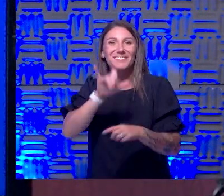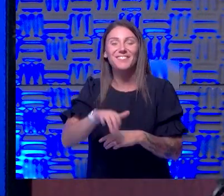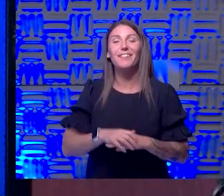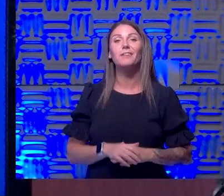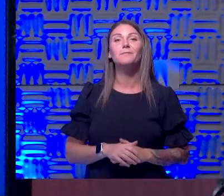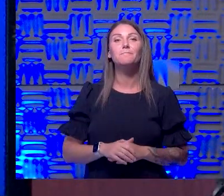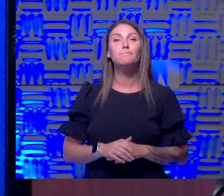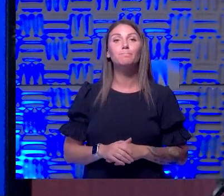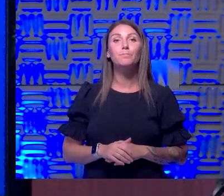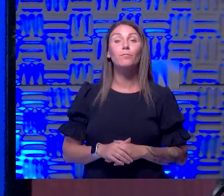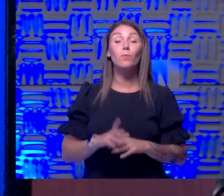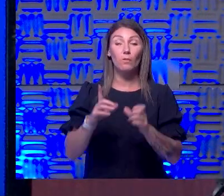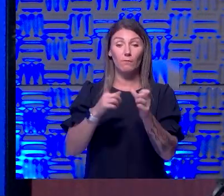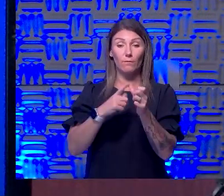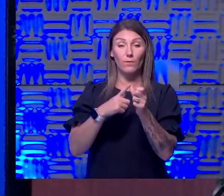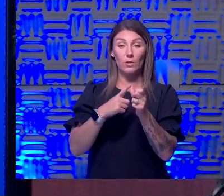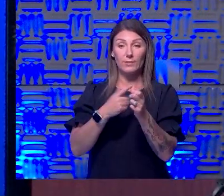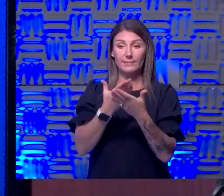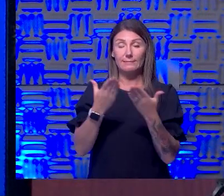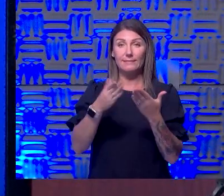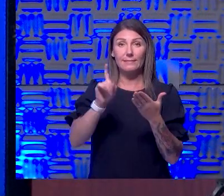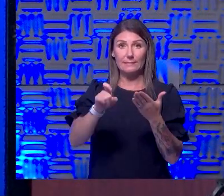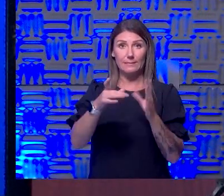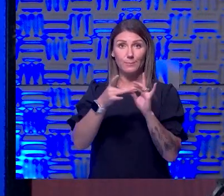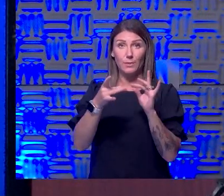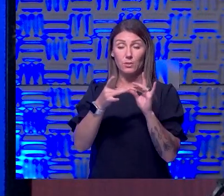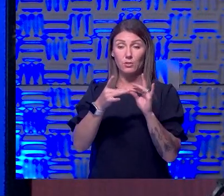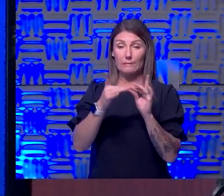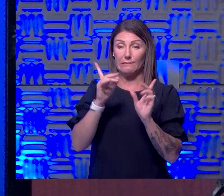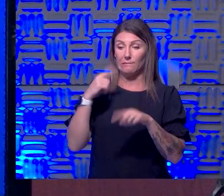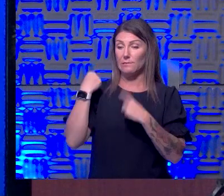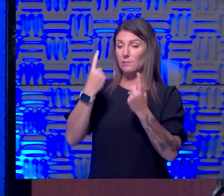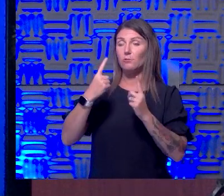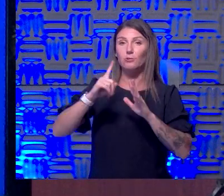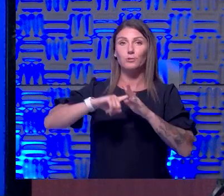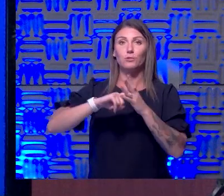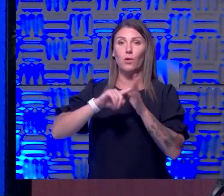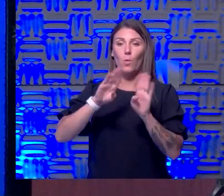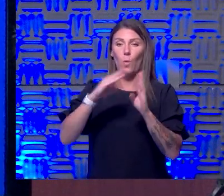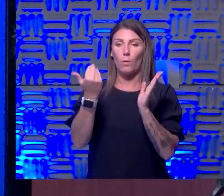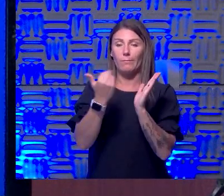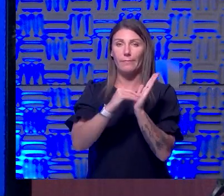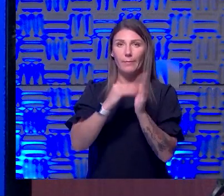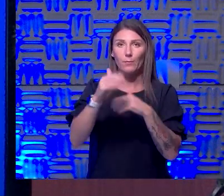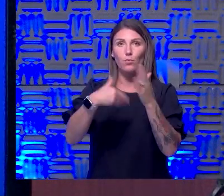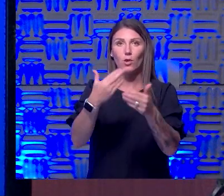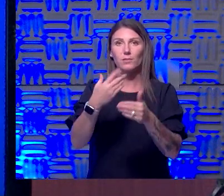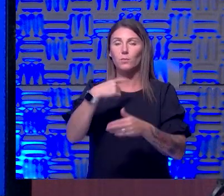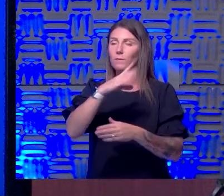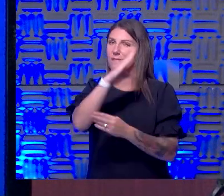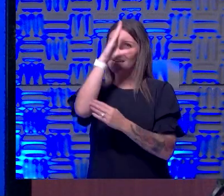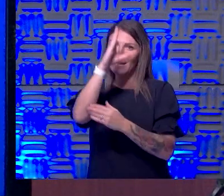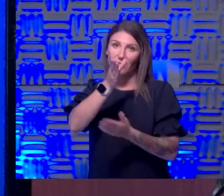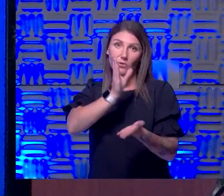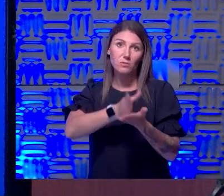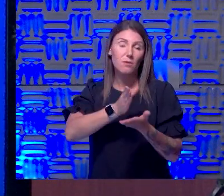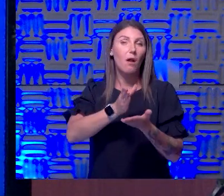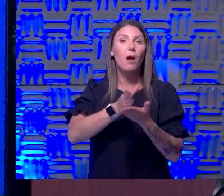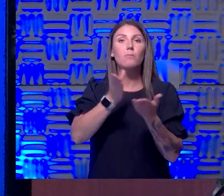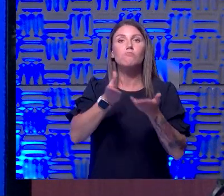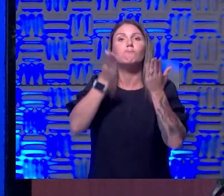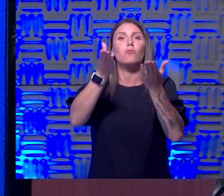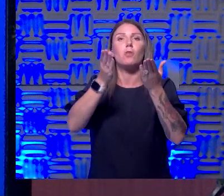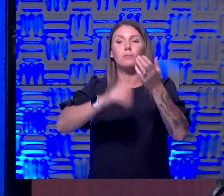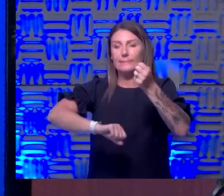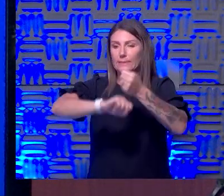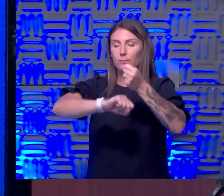thing, the first thing needs to be said is that since we've started the reopening process, we've never stopped promoting and recommending